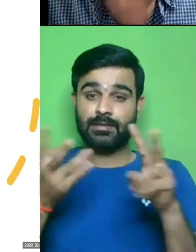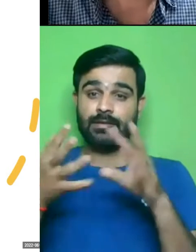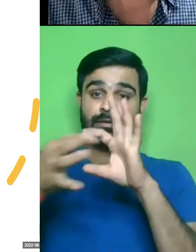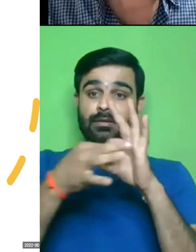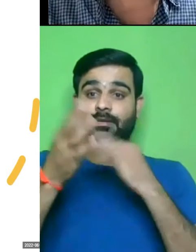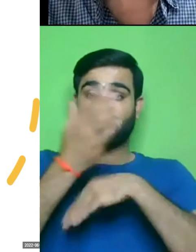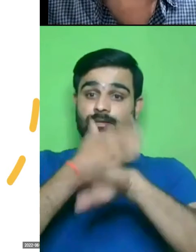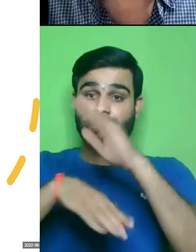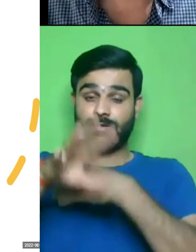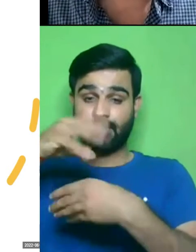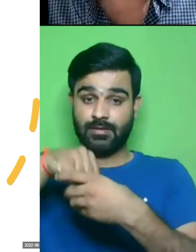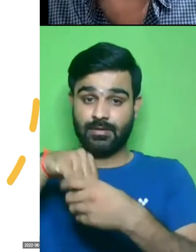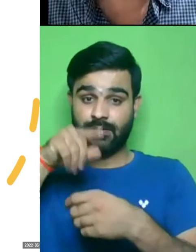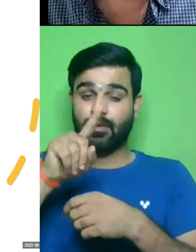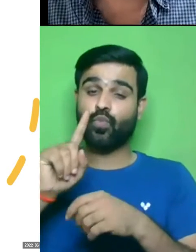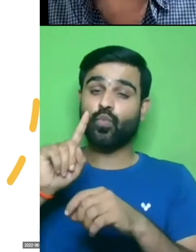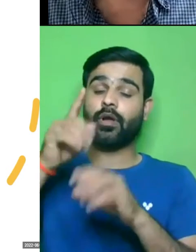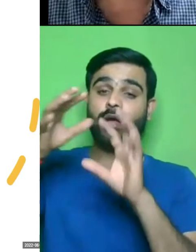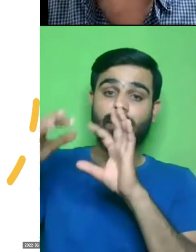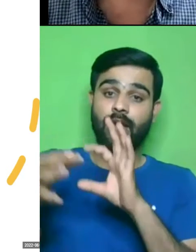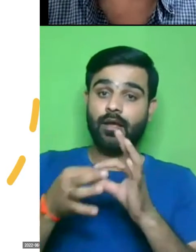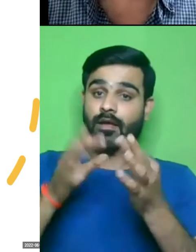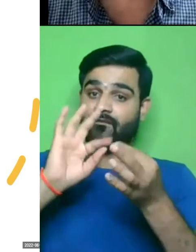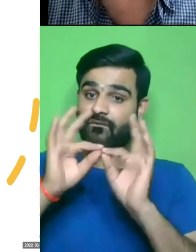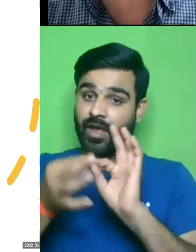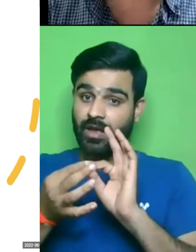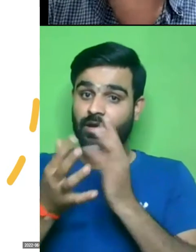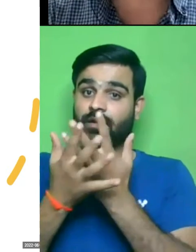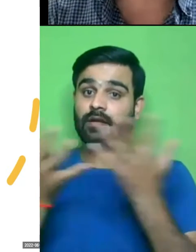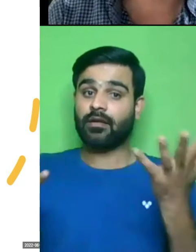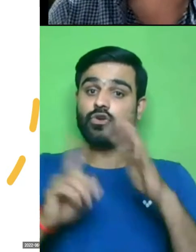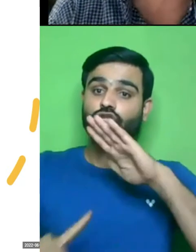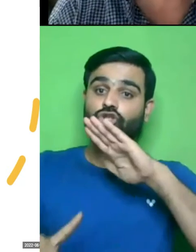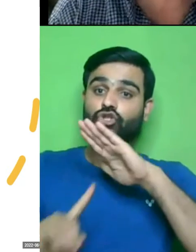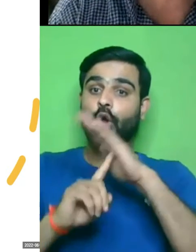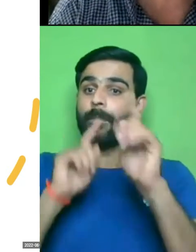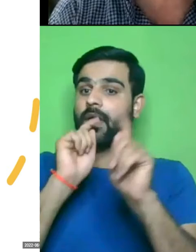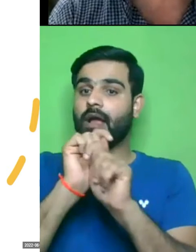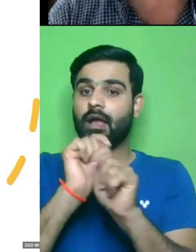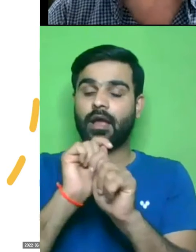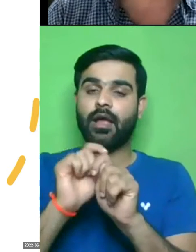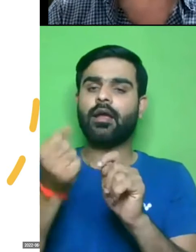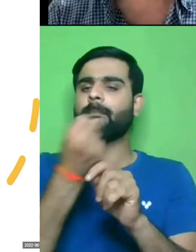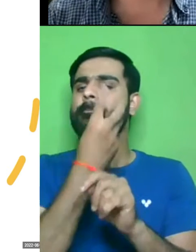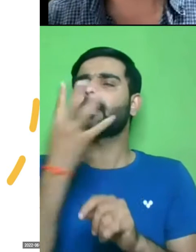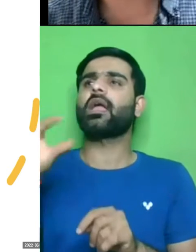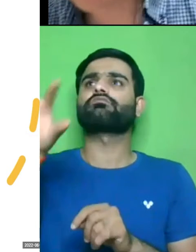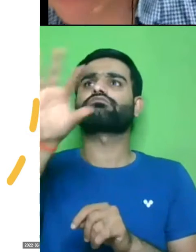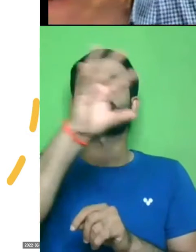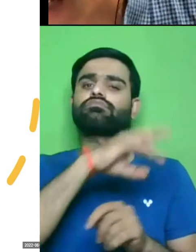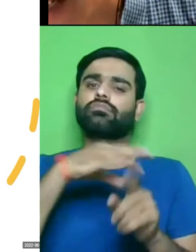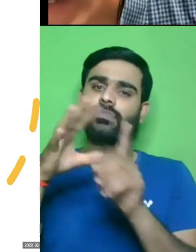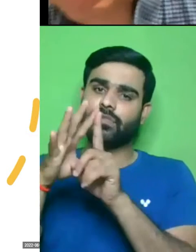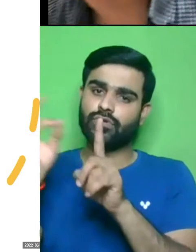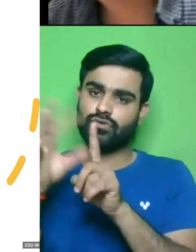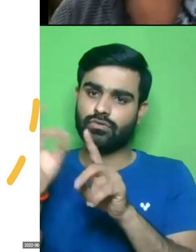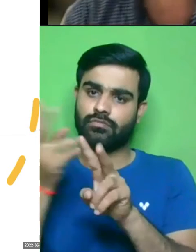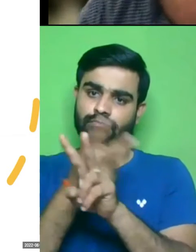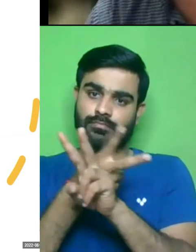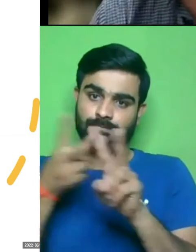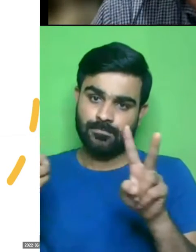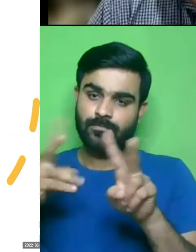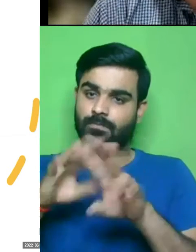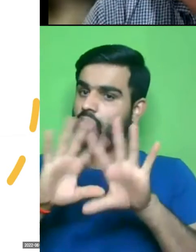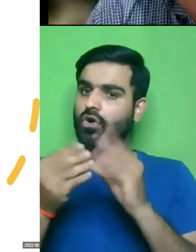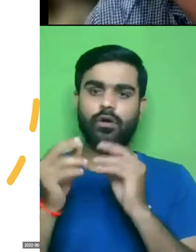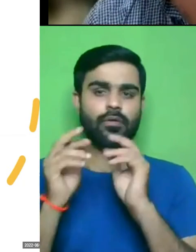disability, a one-size-fits-all cash top-up will not work. A number of countries are doing this, considering it, saying, oh,